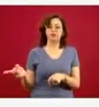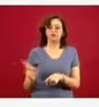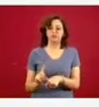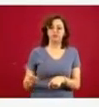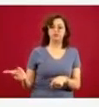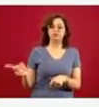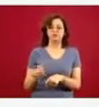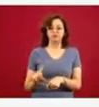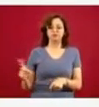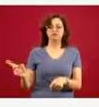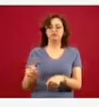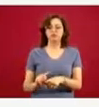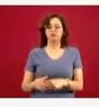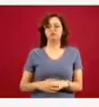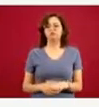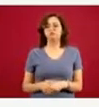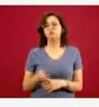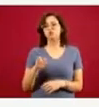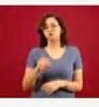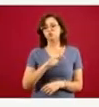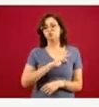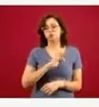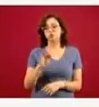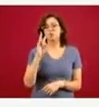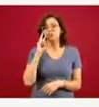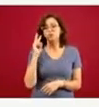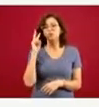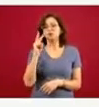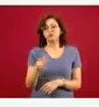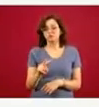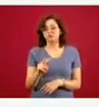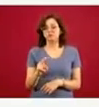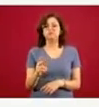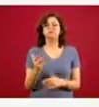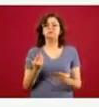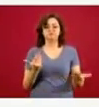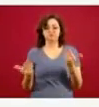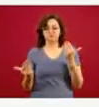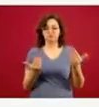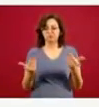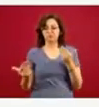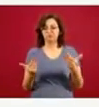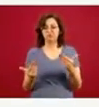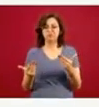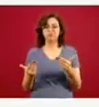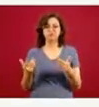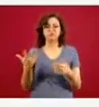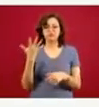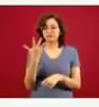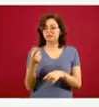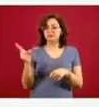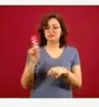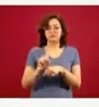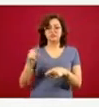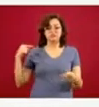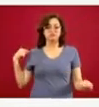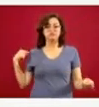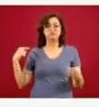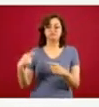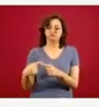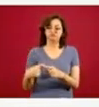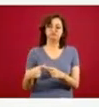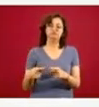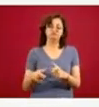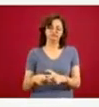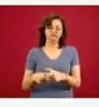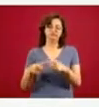incidence burden, the burden of incidence, which is the number of newly confirmed cases per day. So as you